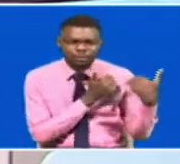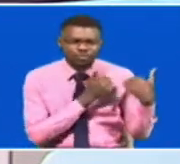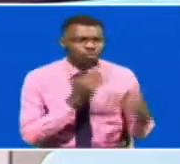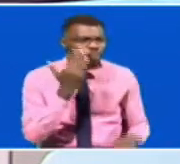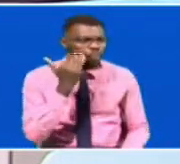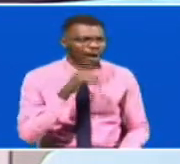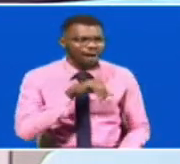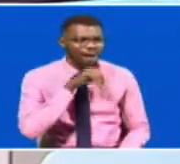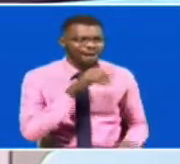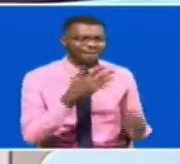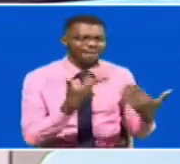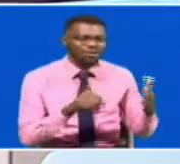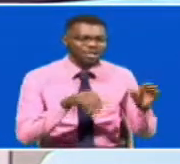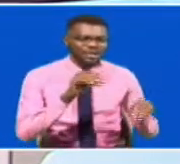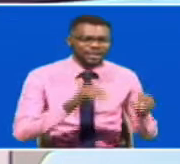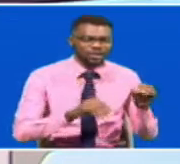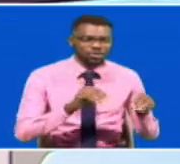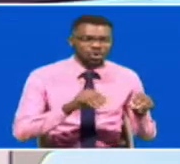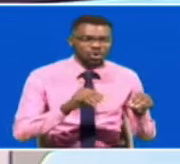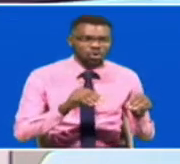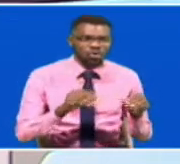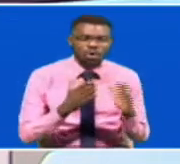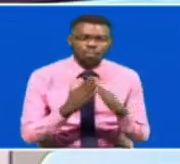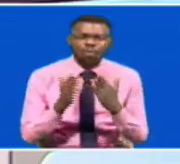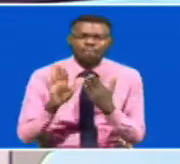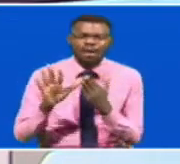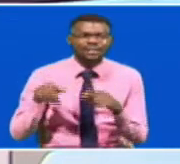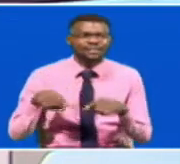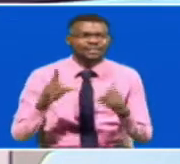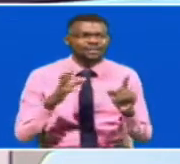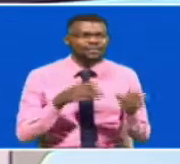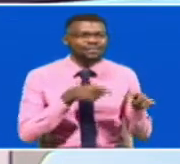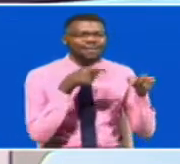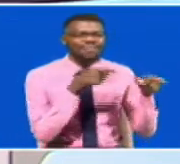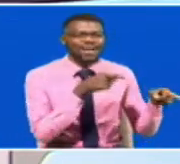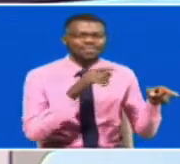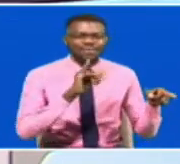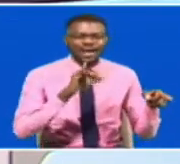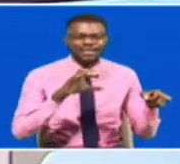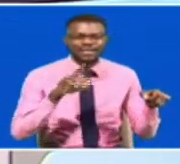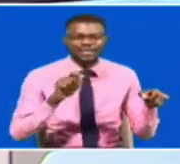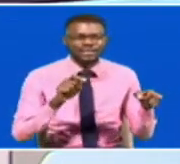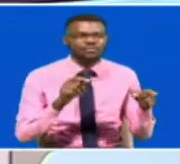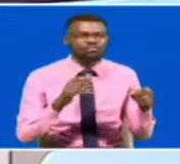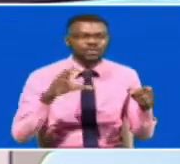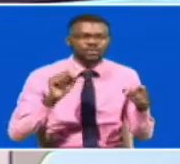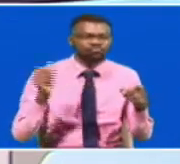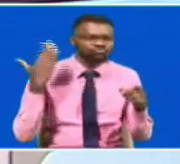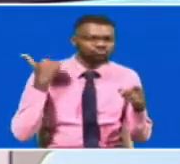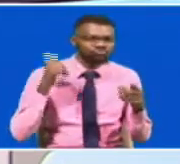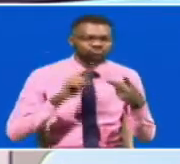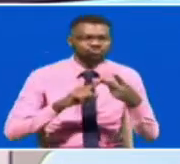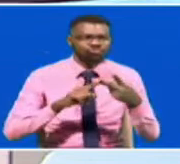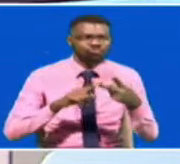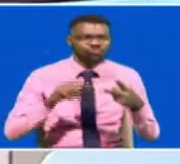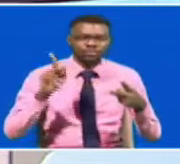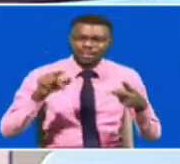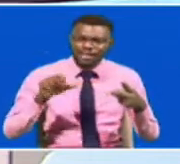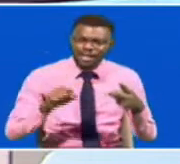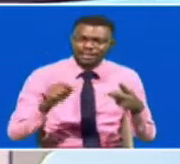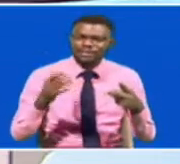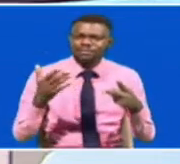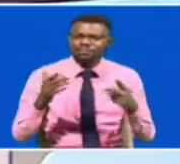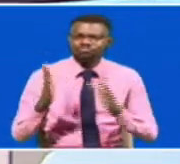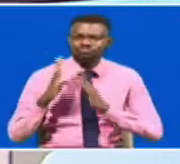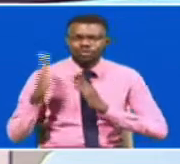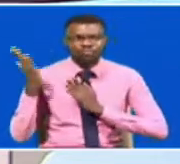In a book he just released, Kanchori named former ICT Cabinet Secretary Joe Mucheru, former Interior Principal Secretary Dr. Karanja Kibicho,